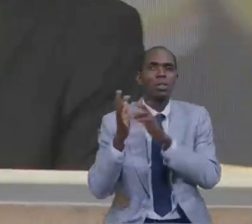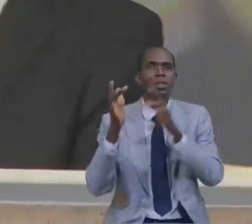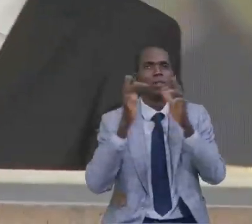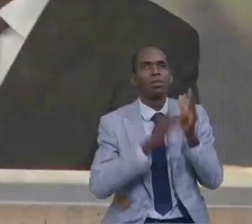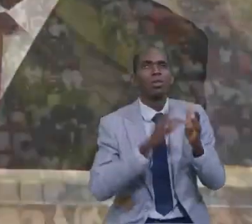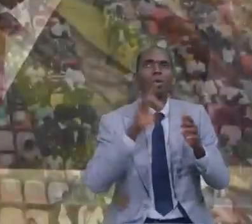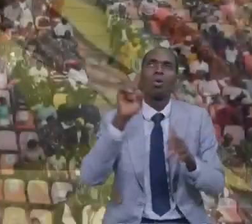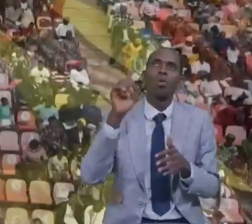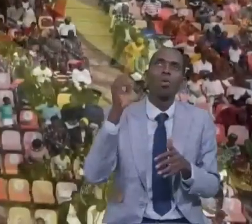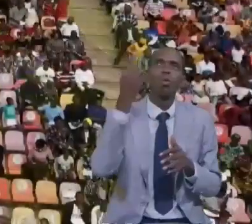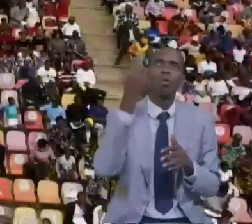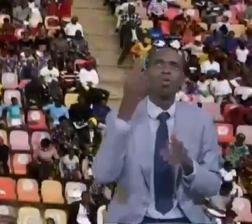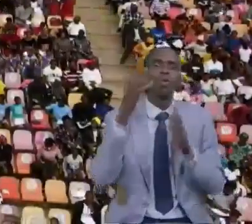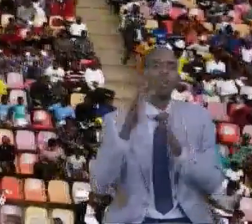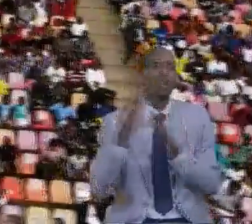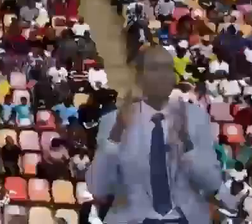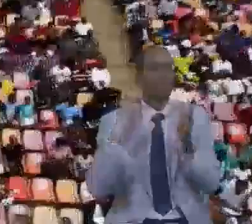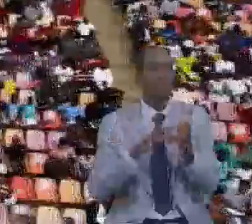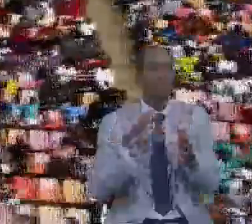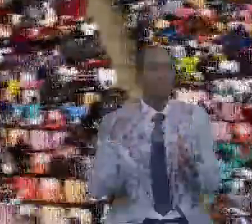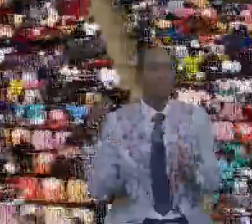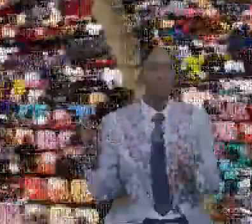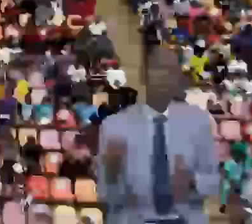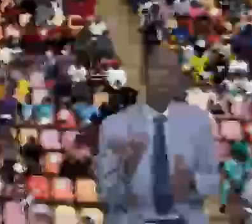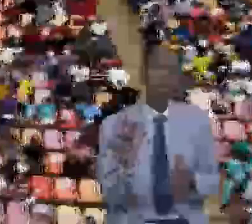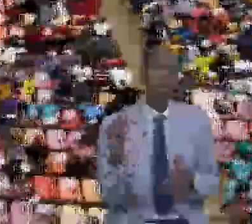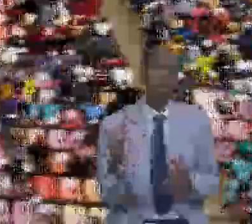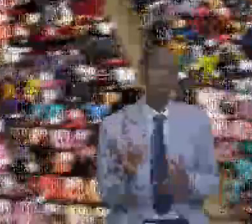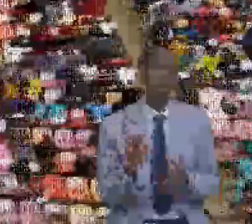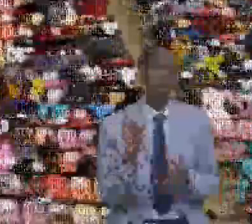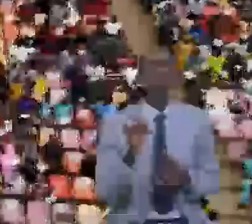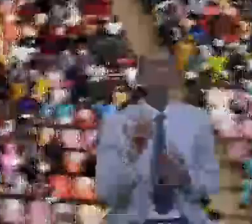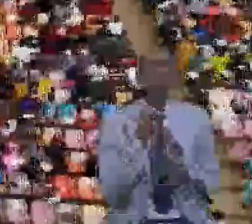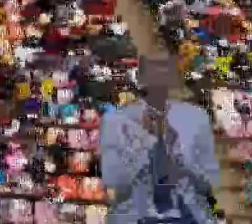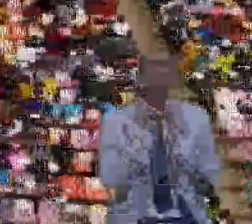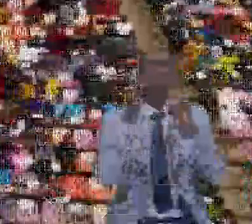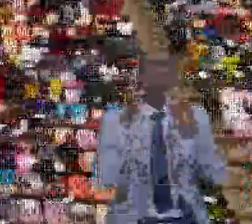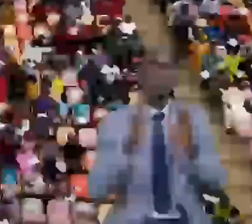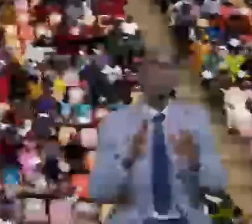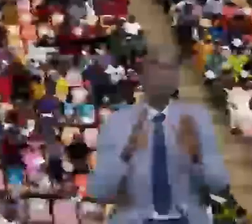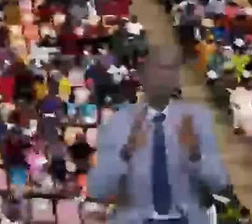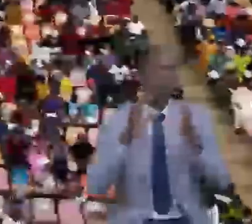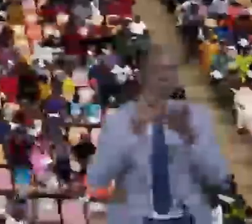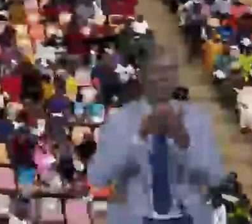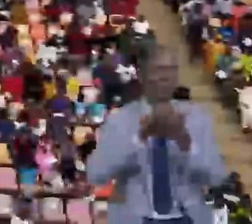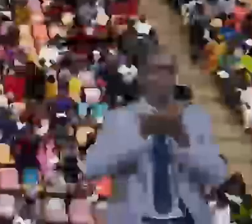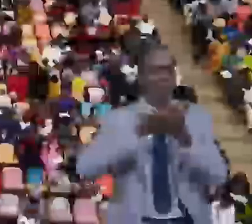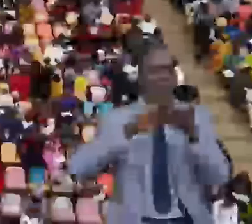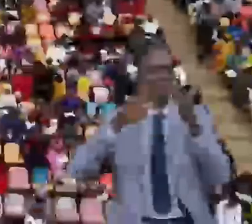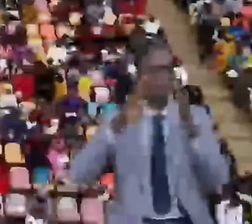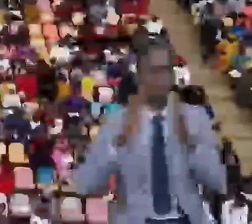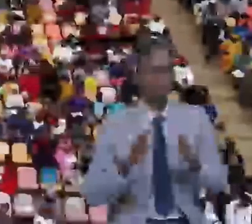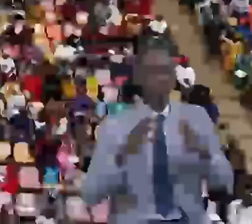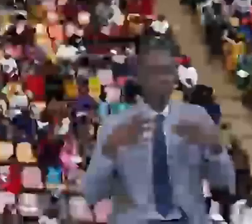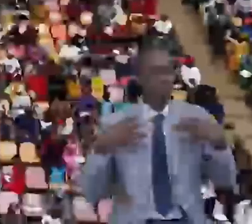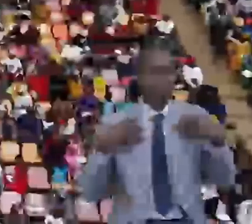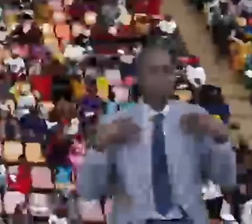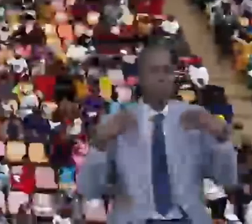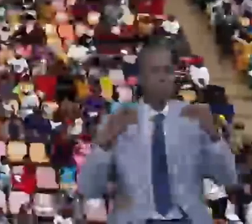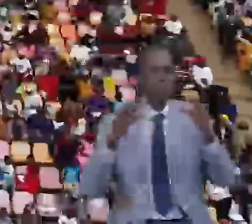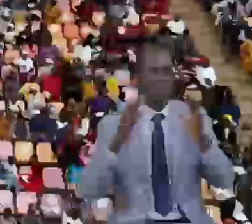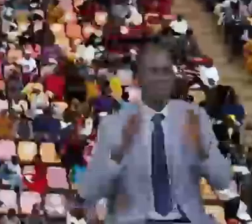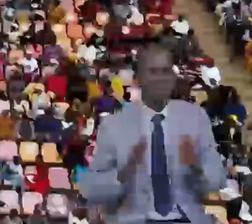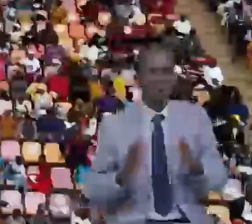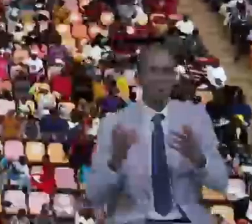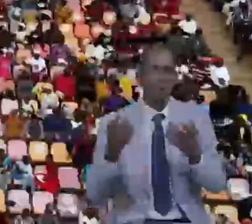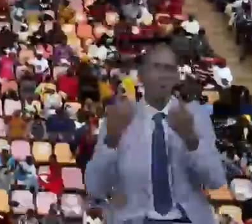Sanctifier, Healer, Coming King. I pray that sanctification will be real in every life